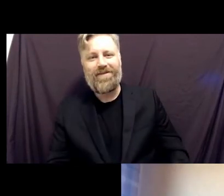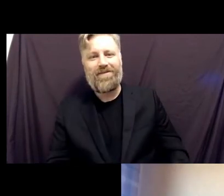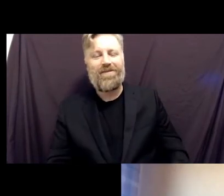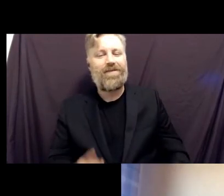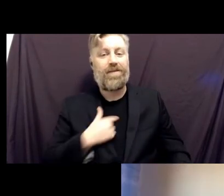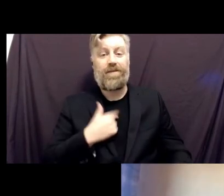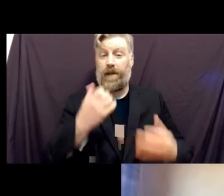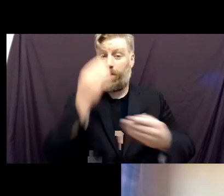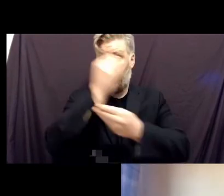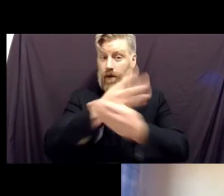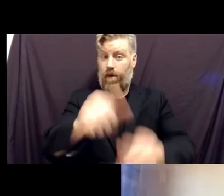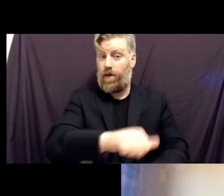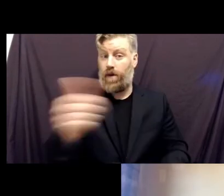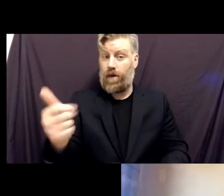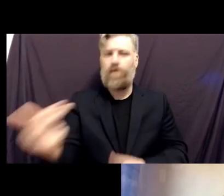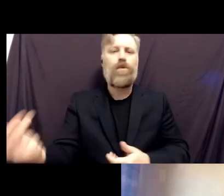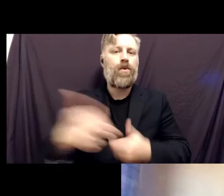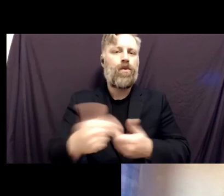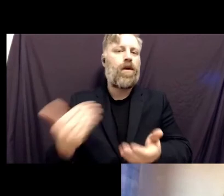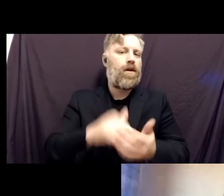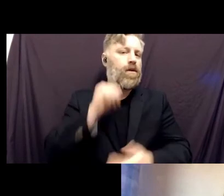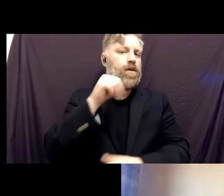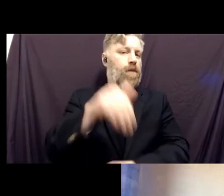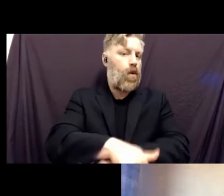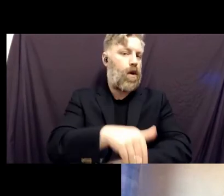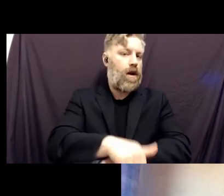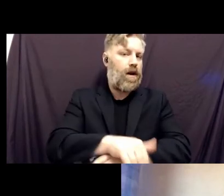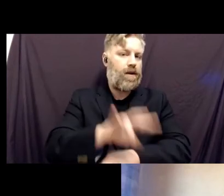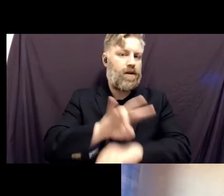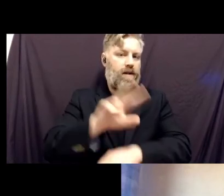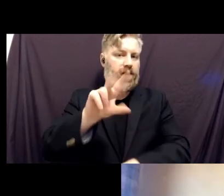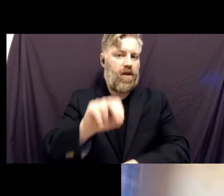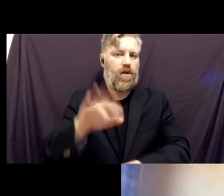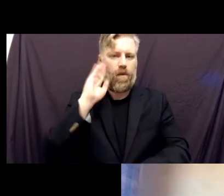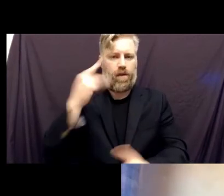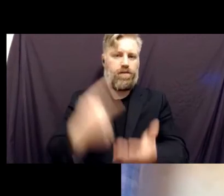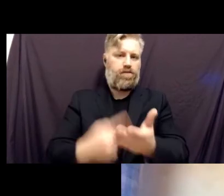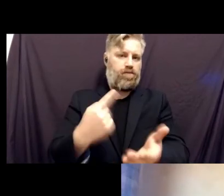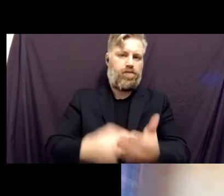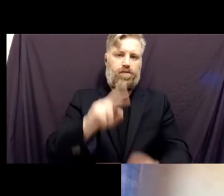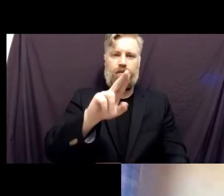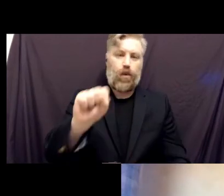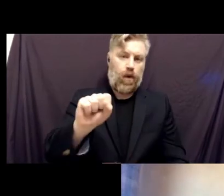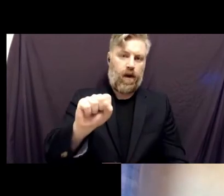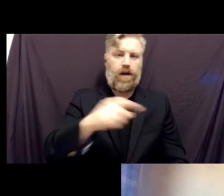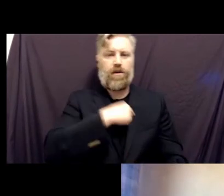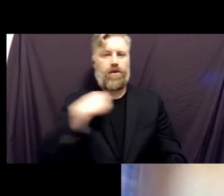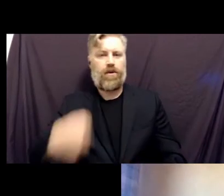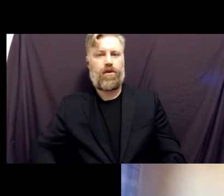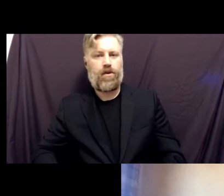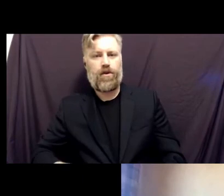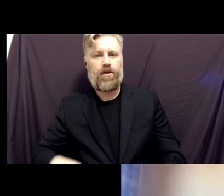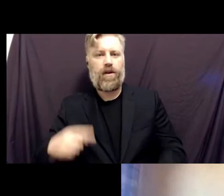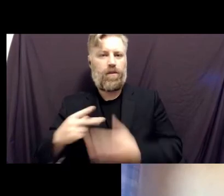let everyone else know to join us tomorrow night at 7:30 for a discussion on the U.S. China Deaf Project with Dr. Knopf